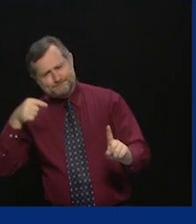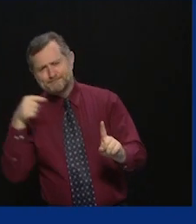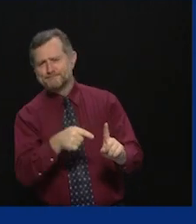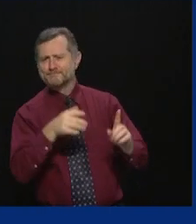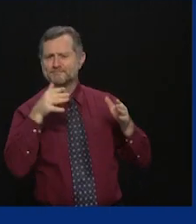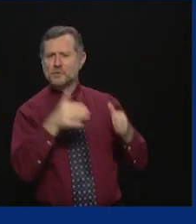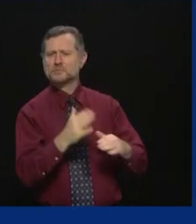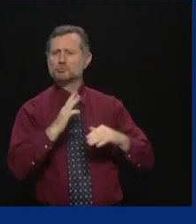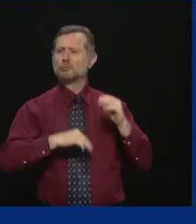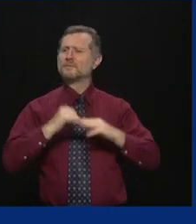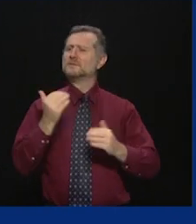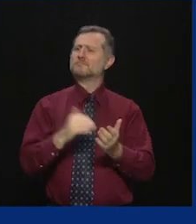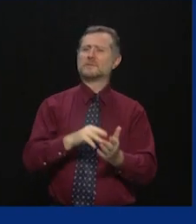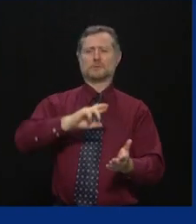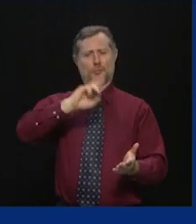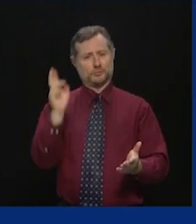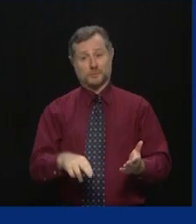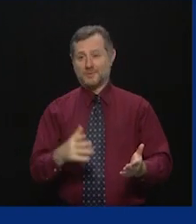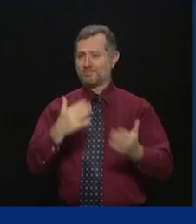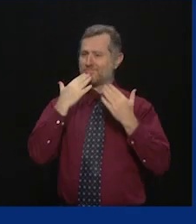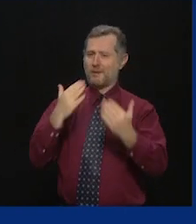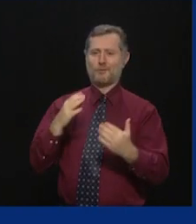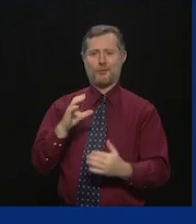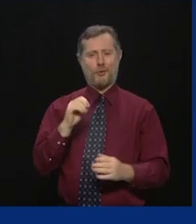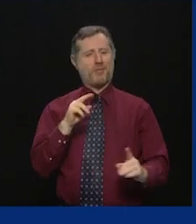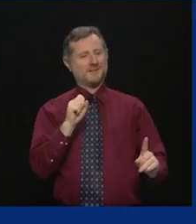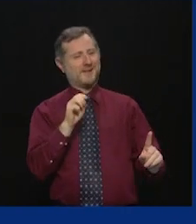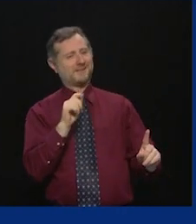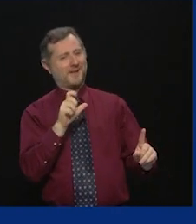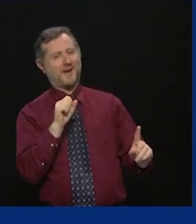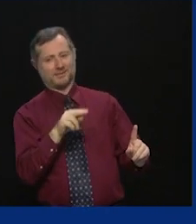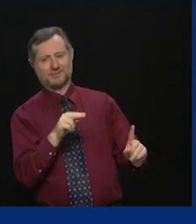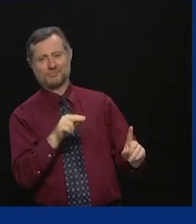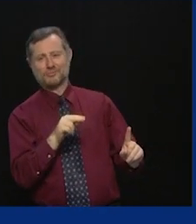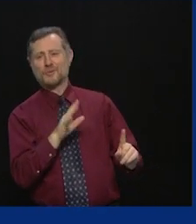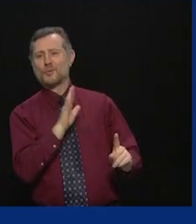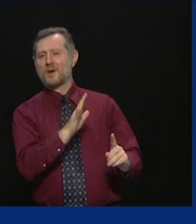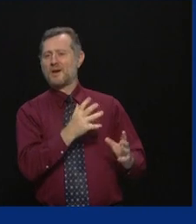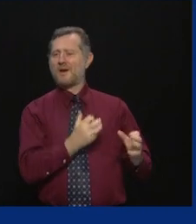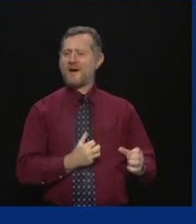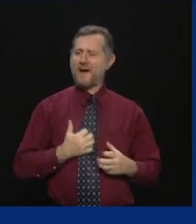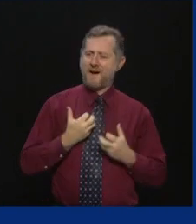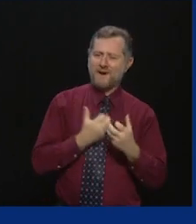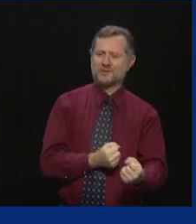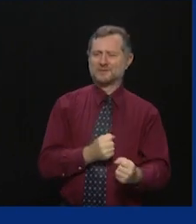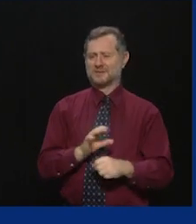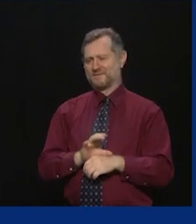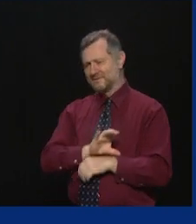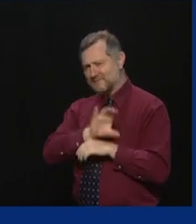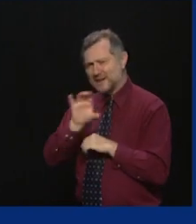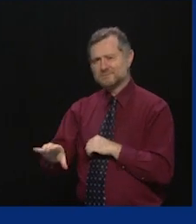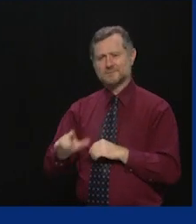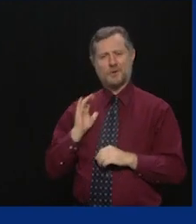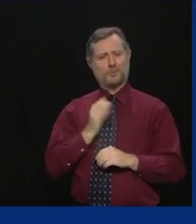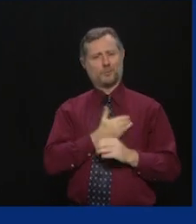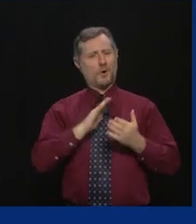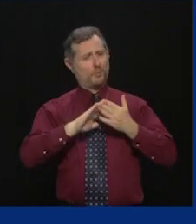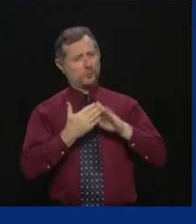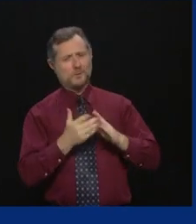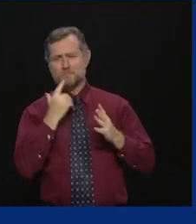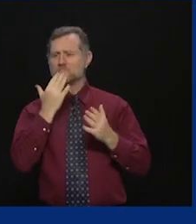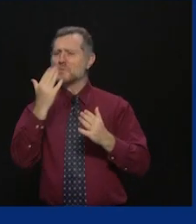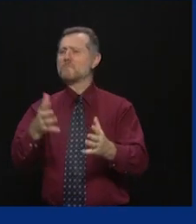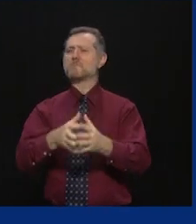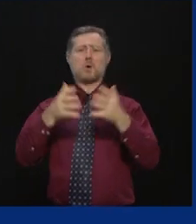to thank Constellation for your leadership, your confidence, and your investment in our community. Thank you very much.